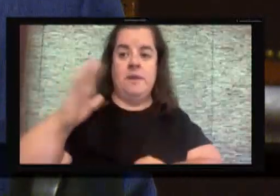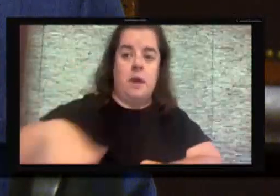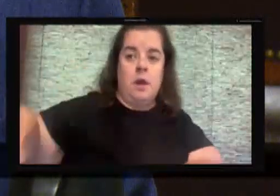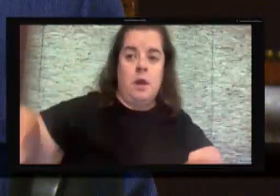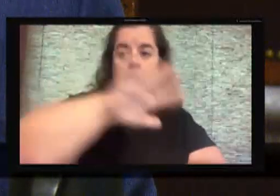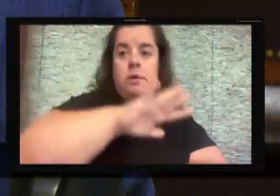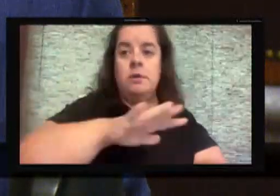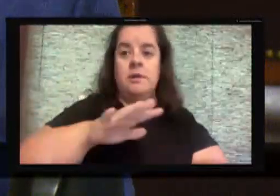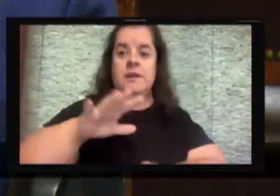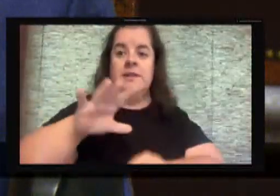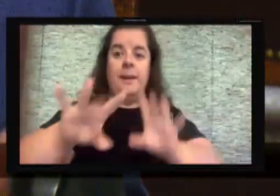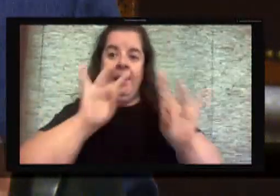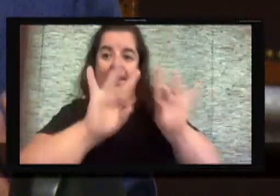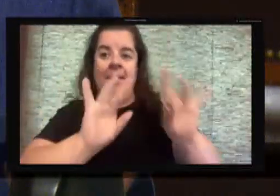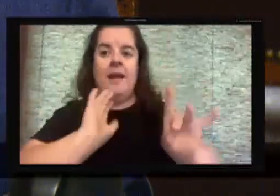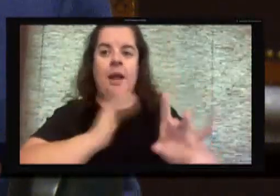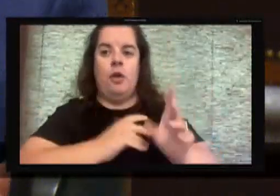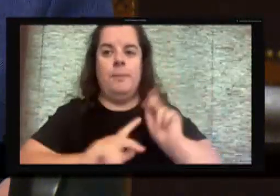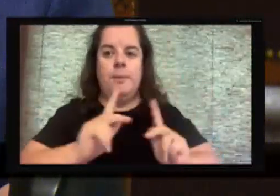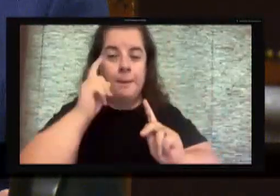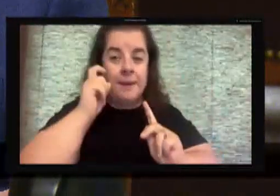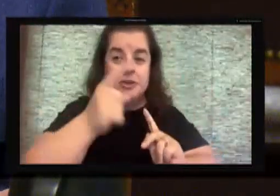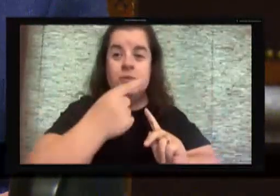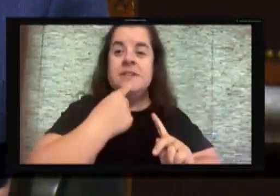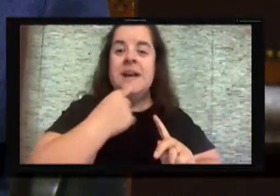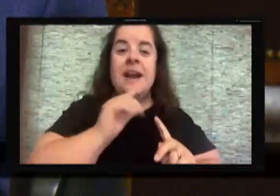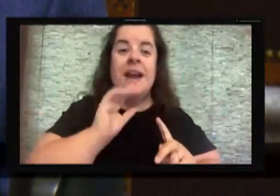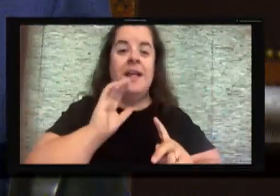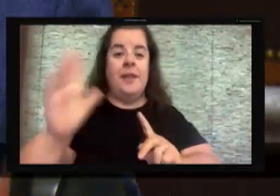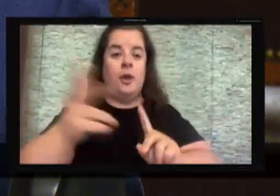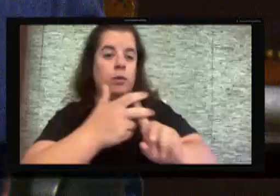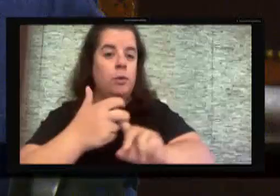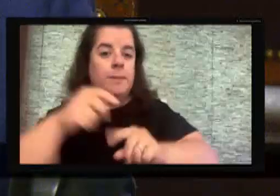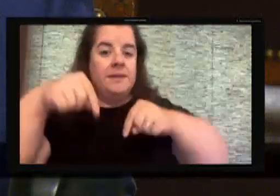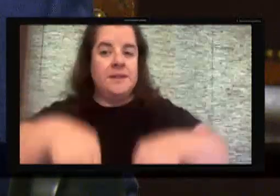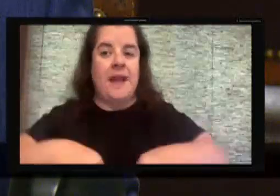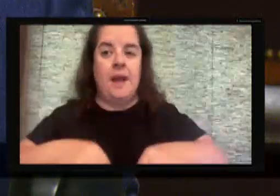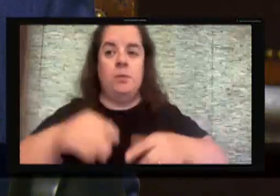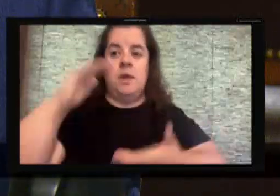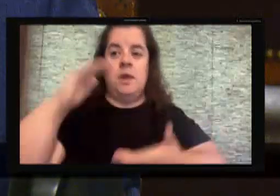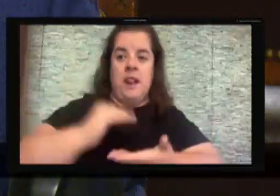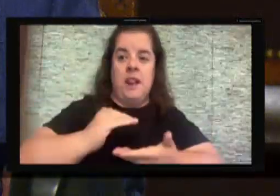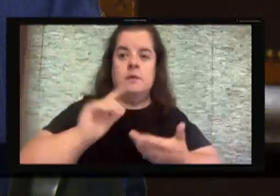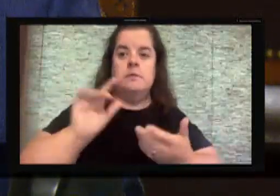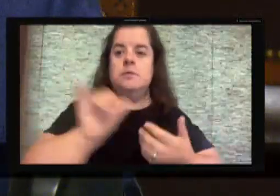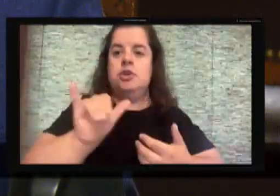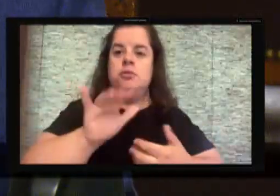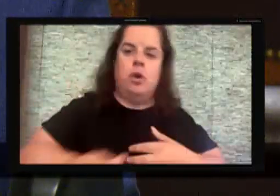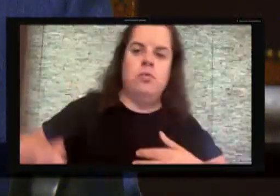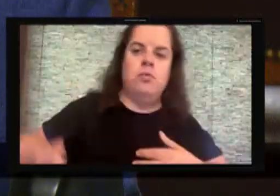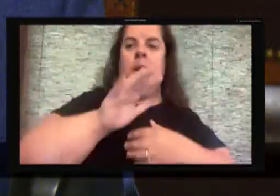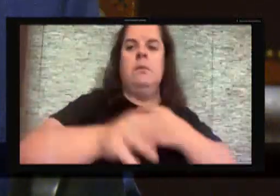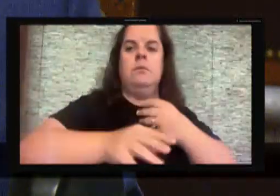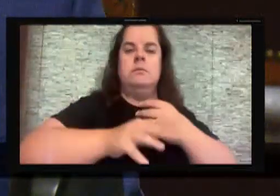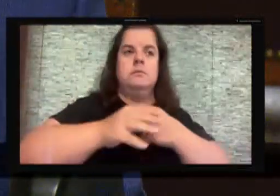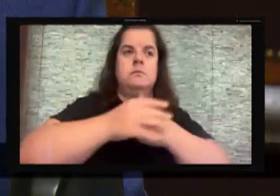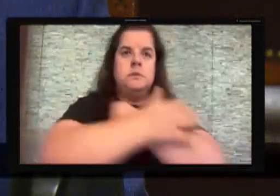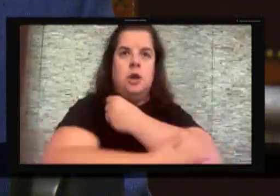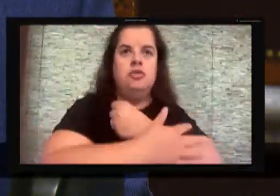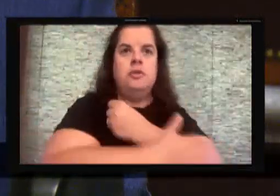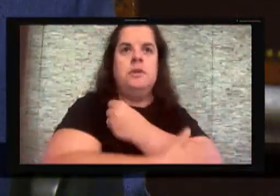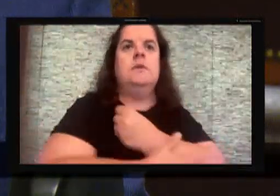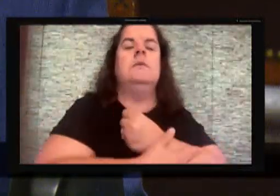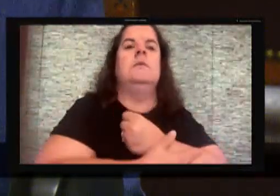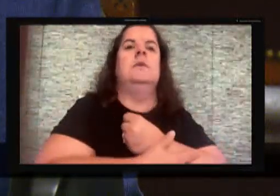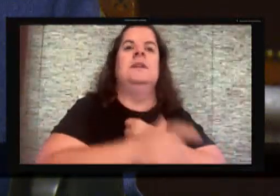us. I mean, because like you said, the recruitment for them is down too. The recruitment is down across the nation. It's just not a desirable job